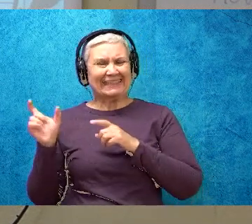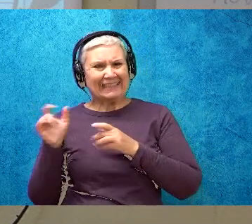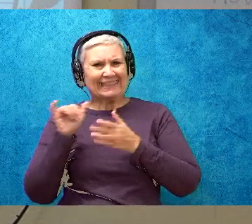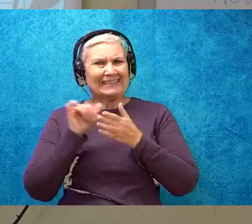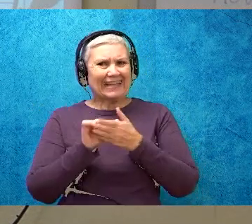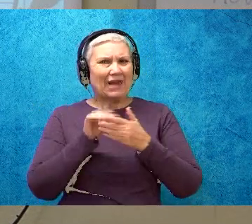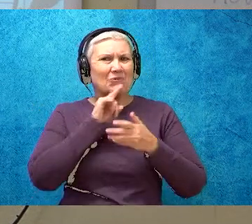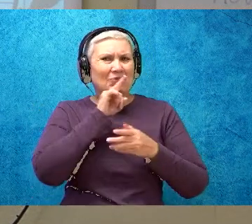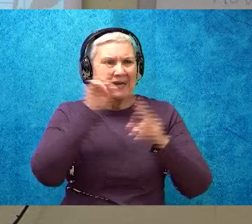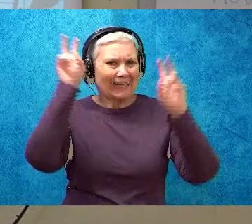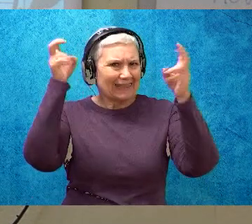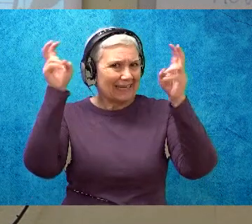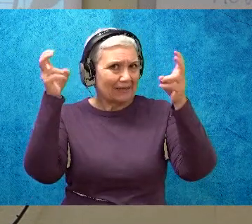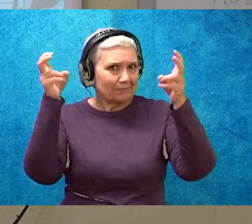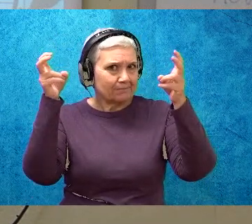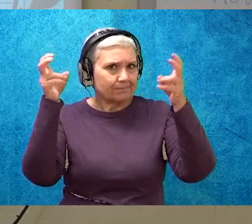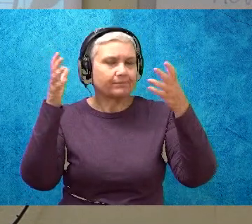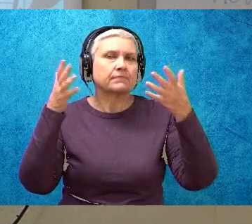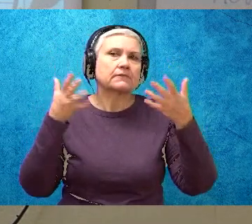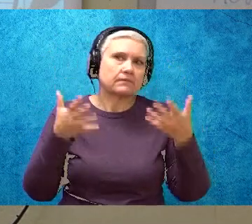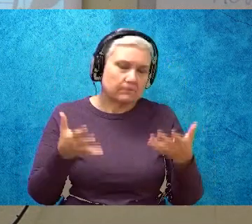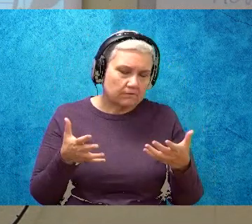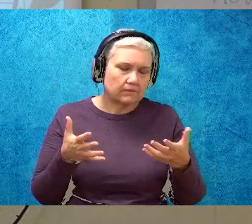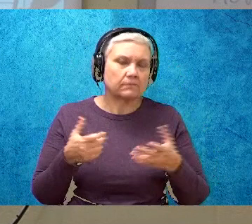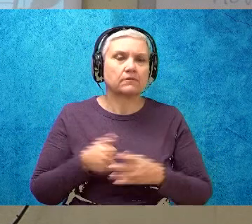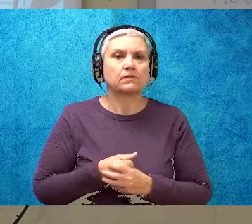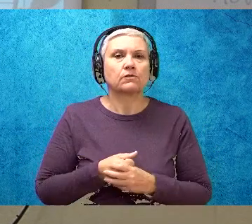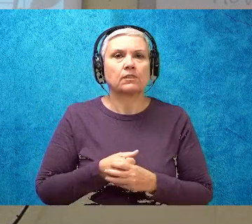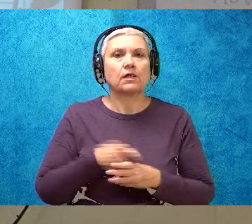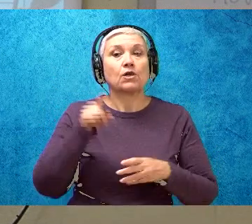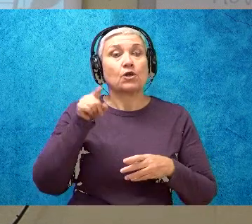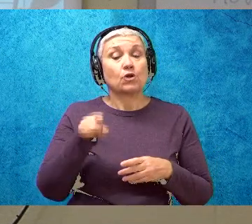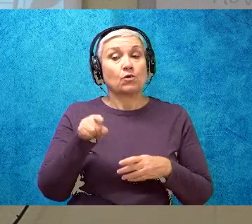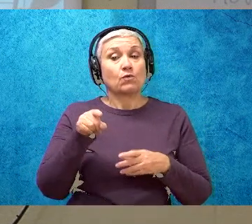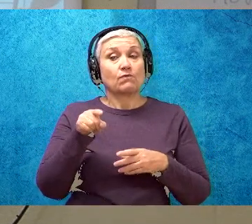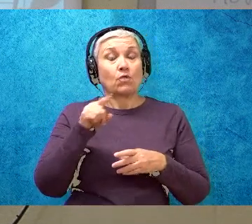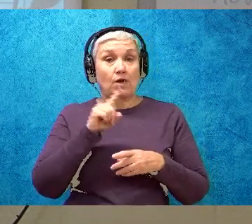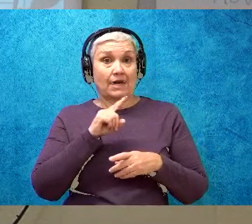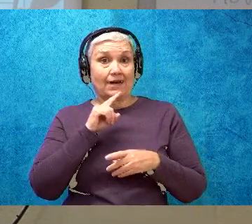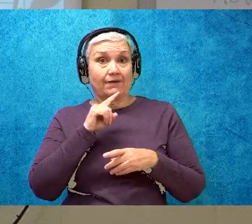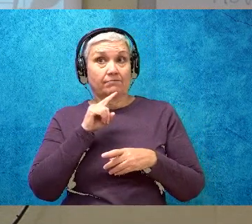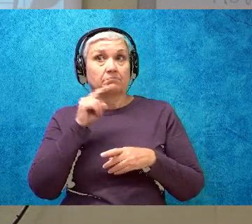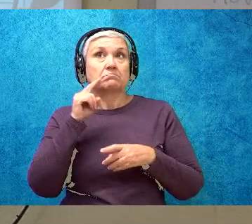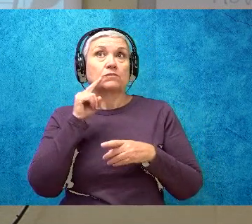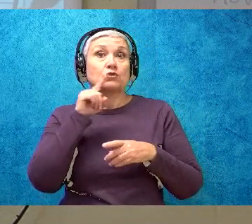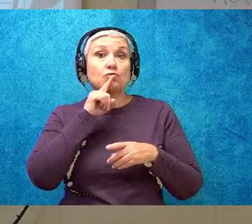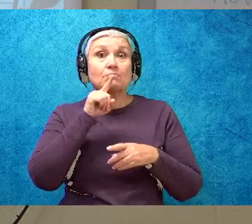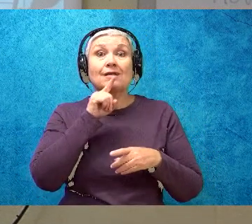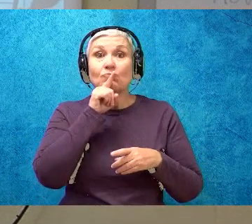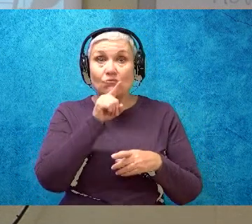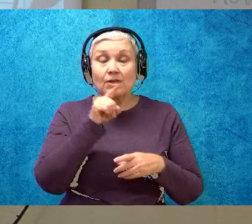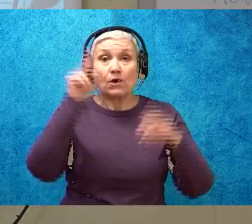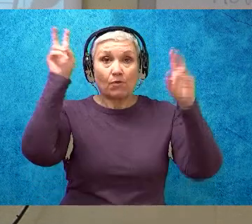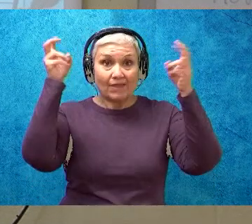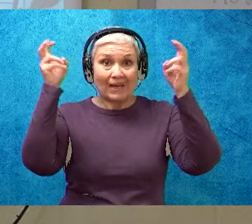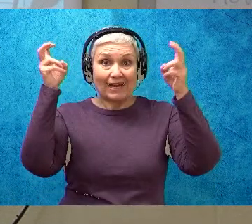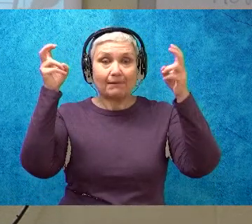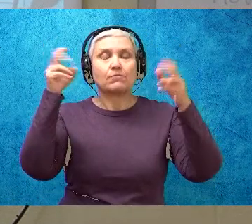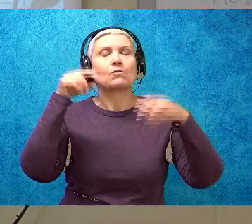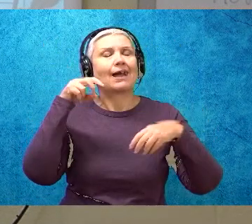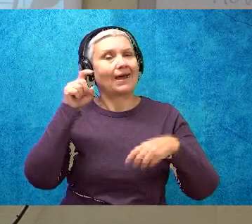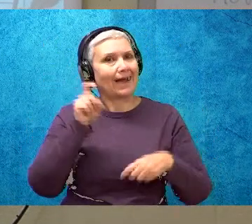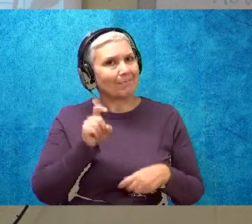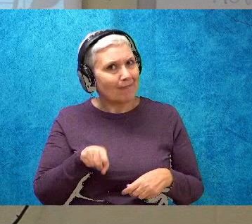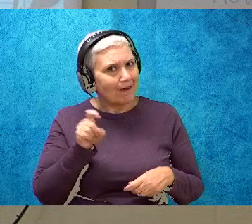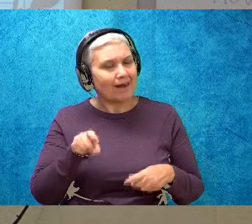So what you have to do is, in order for it to be a theme, you have to be able to find evidence. Yes, you